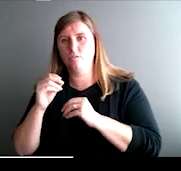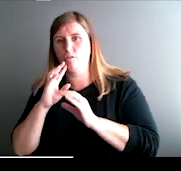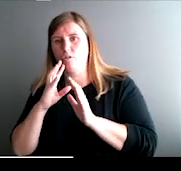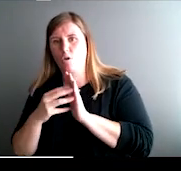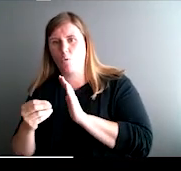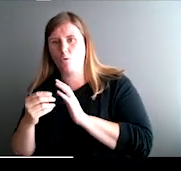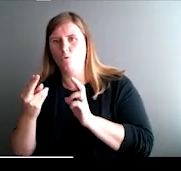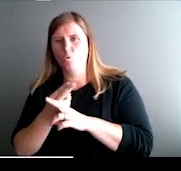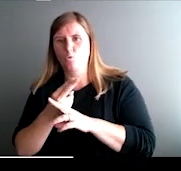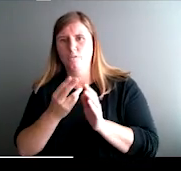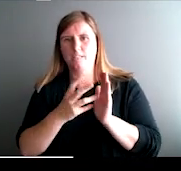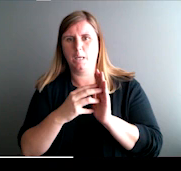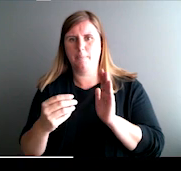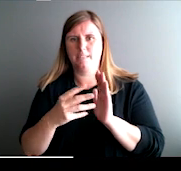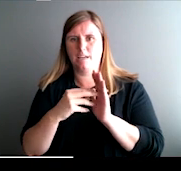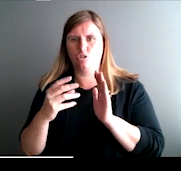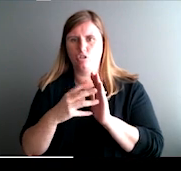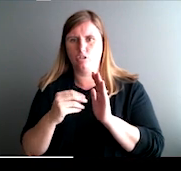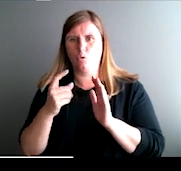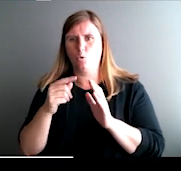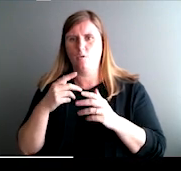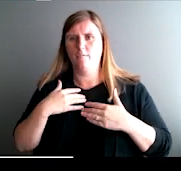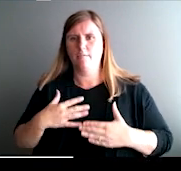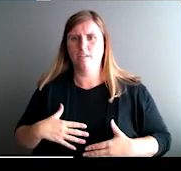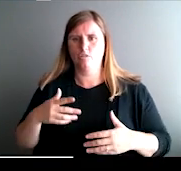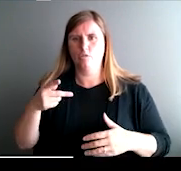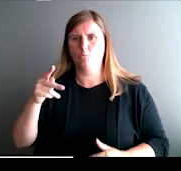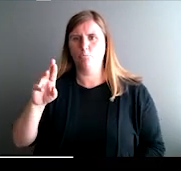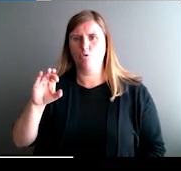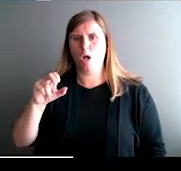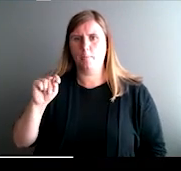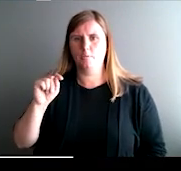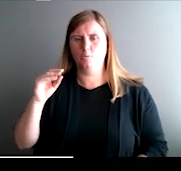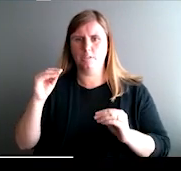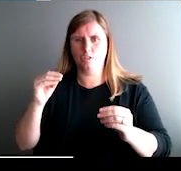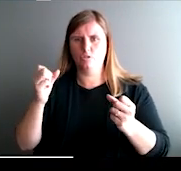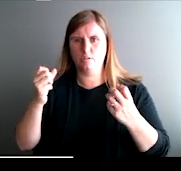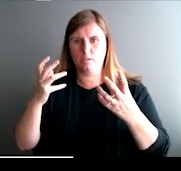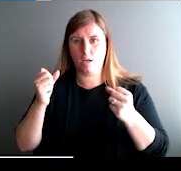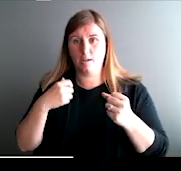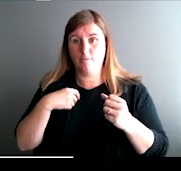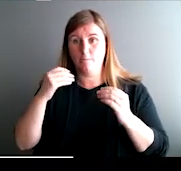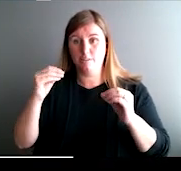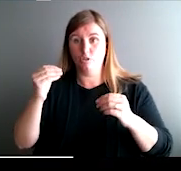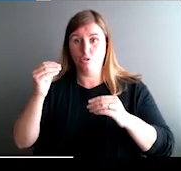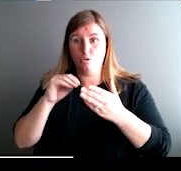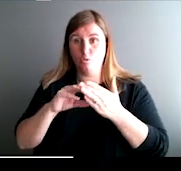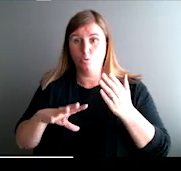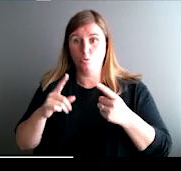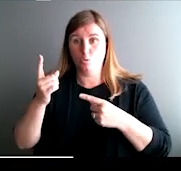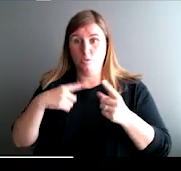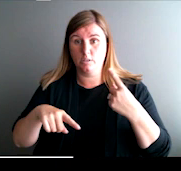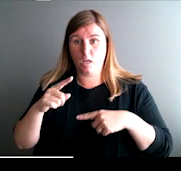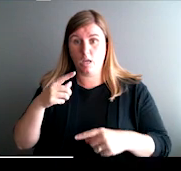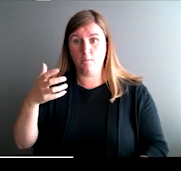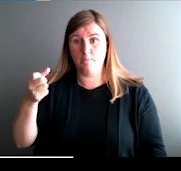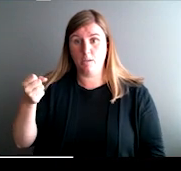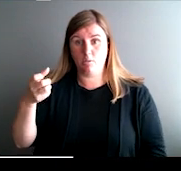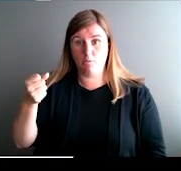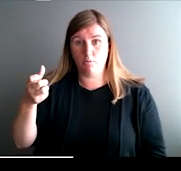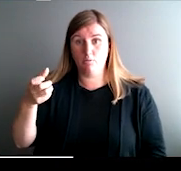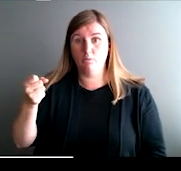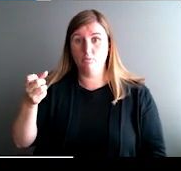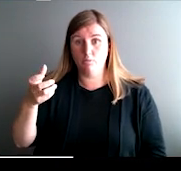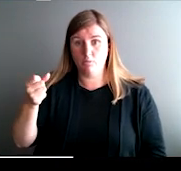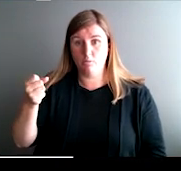that you'll use imitation or you'll use physical prompts to teach the sign. If I were teaching a student to sign milk in order to ask for